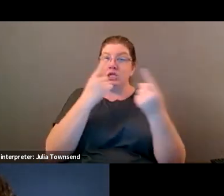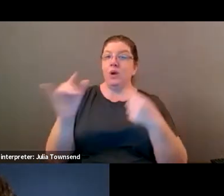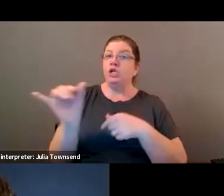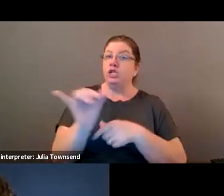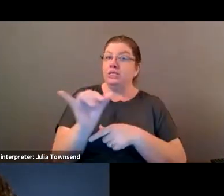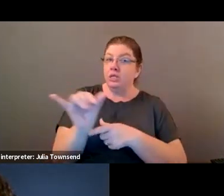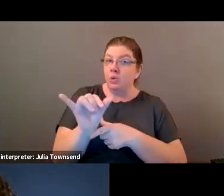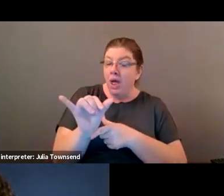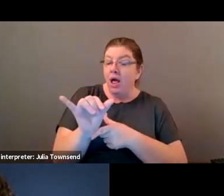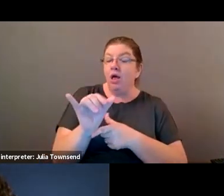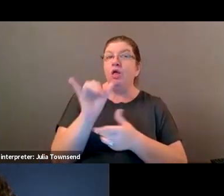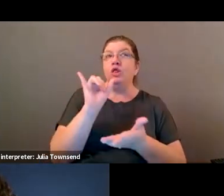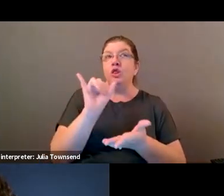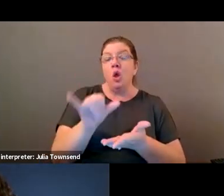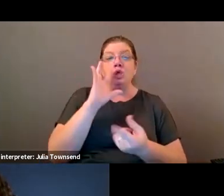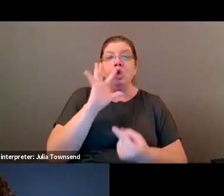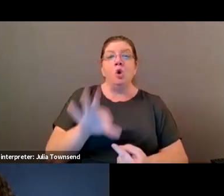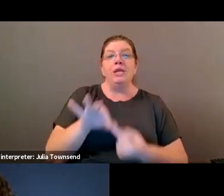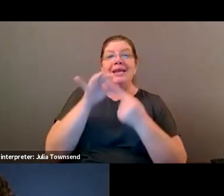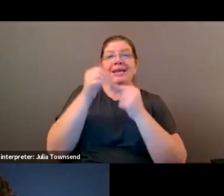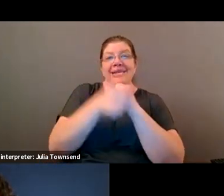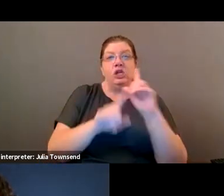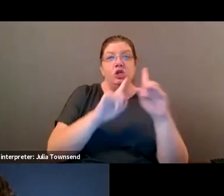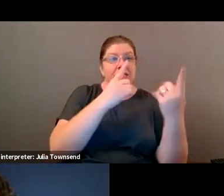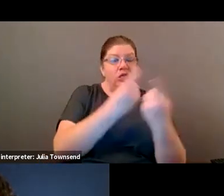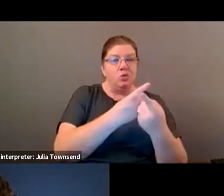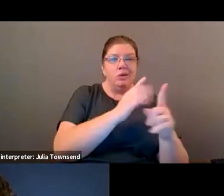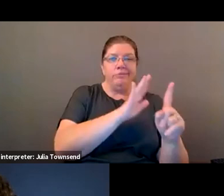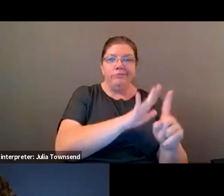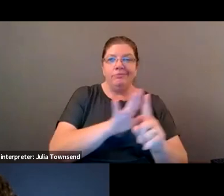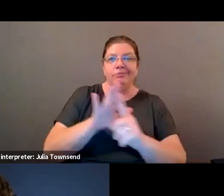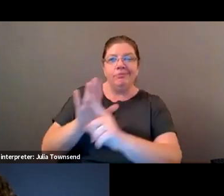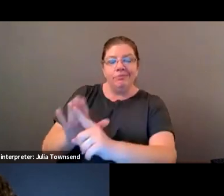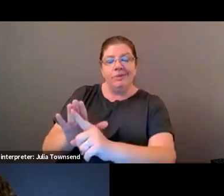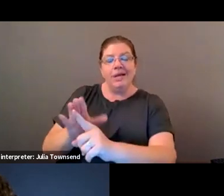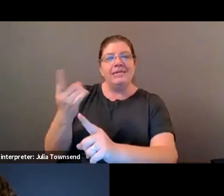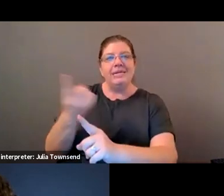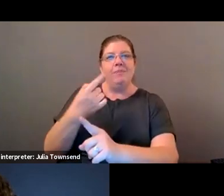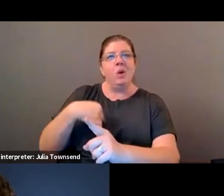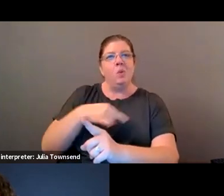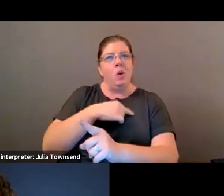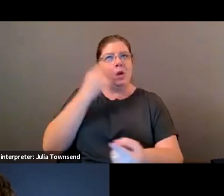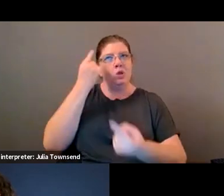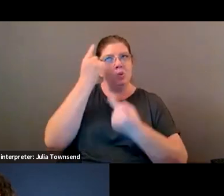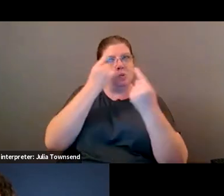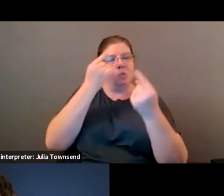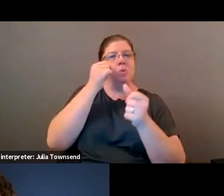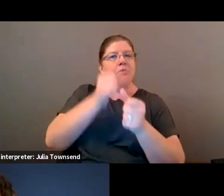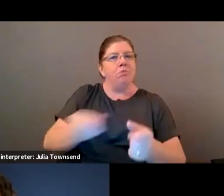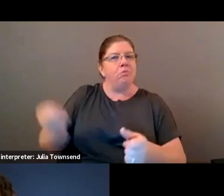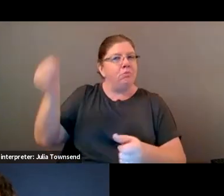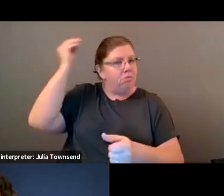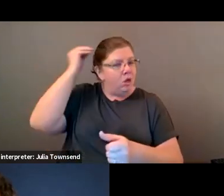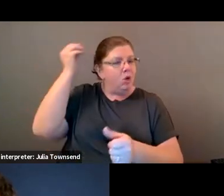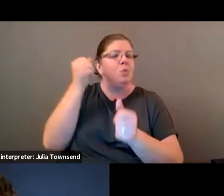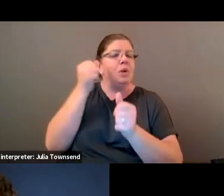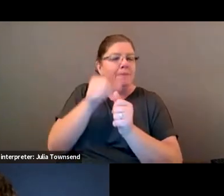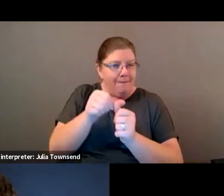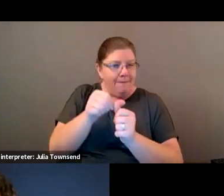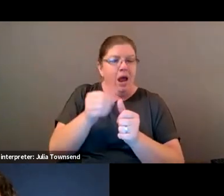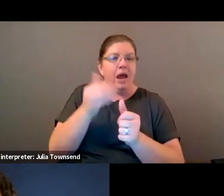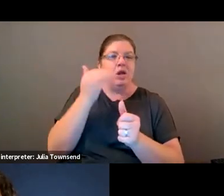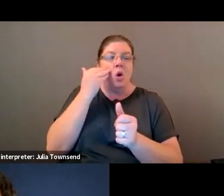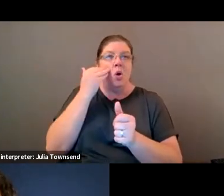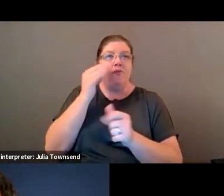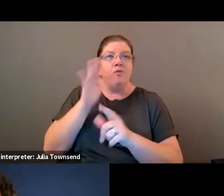And those I think are unique to each district and something that we will want to keep in mind. I know in the